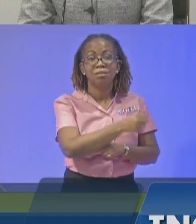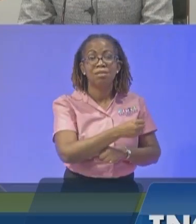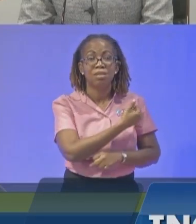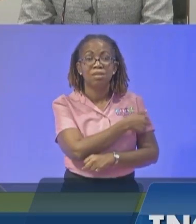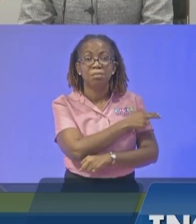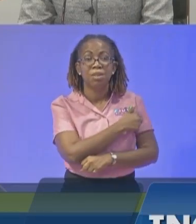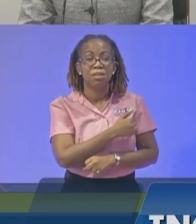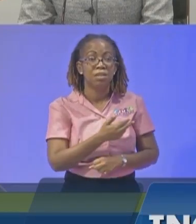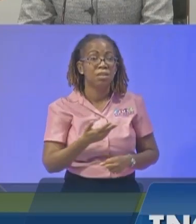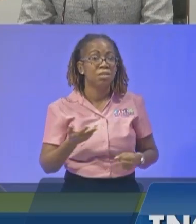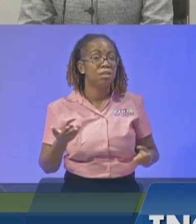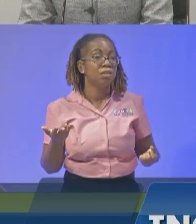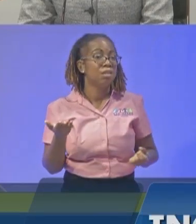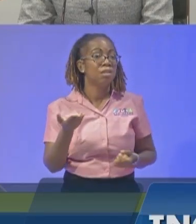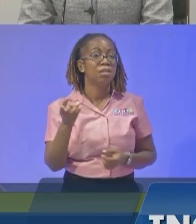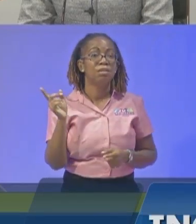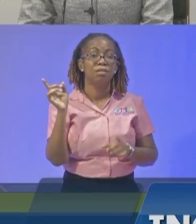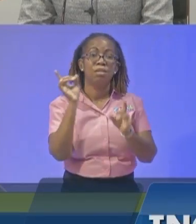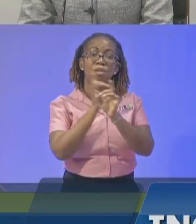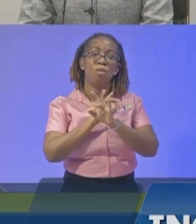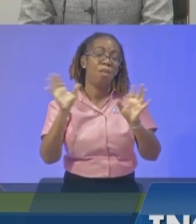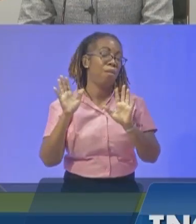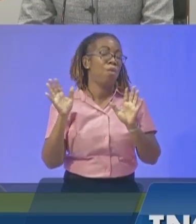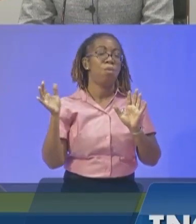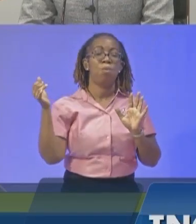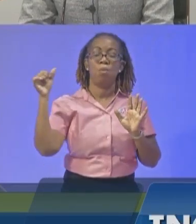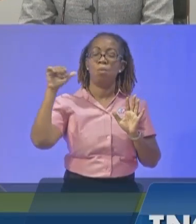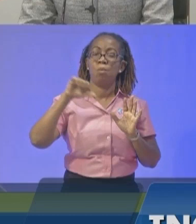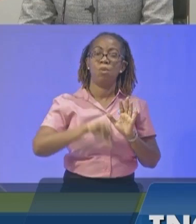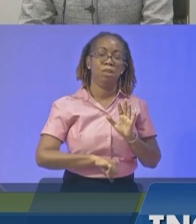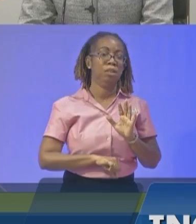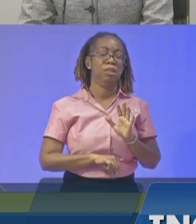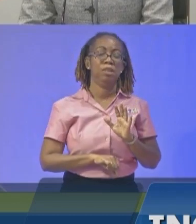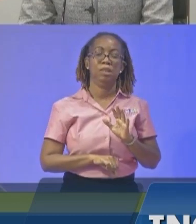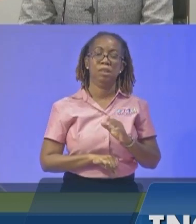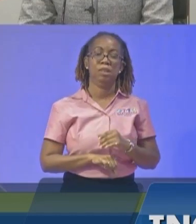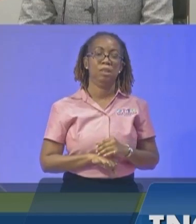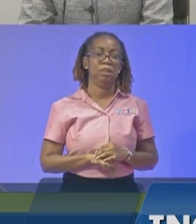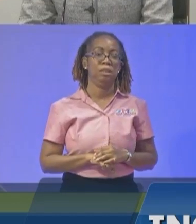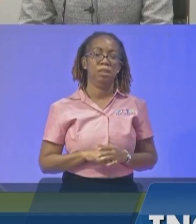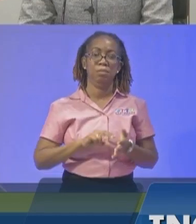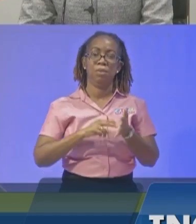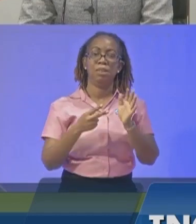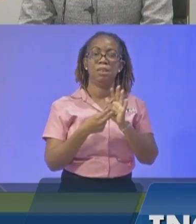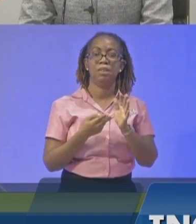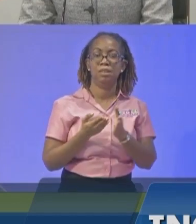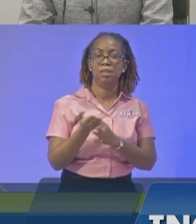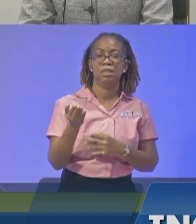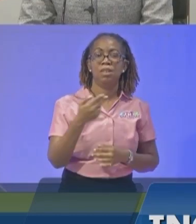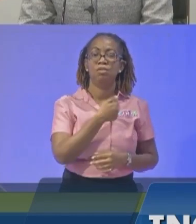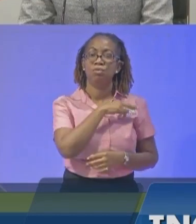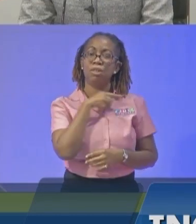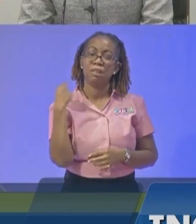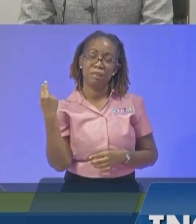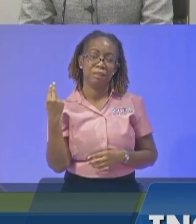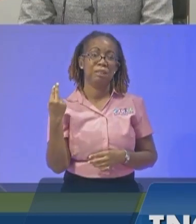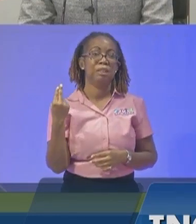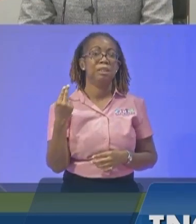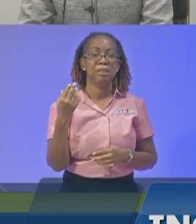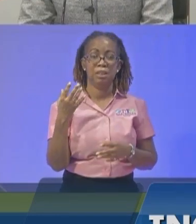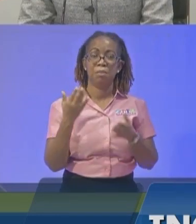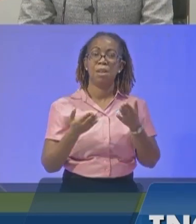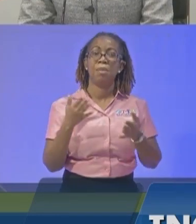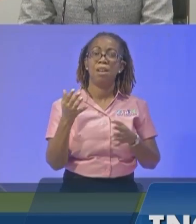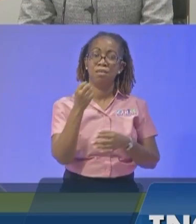in a severe or critical medical condition, and that increases their risk of being admitted into the ICU and,